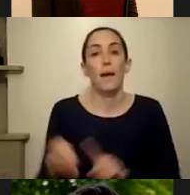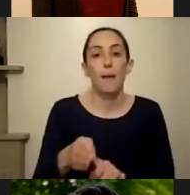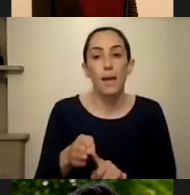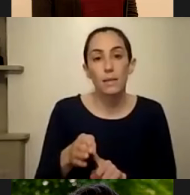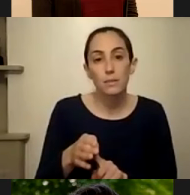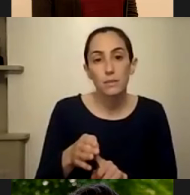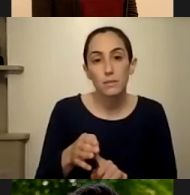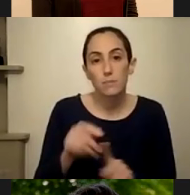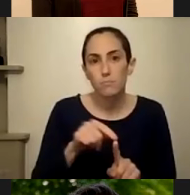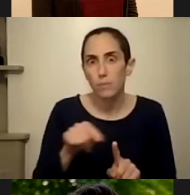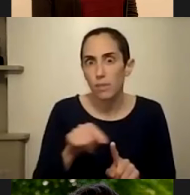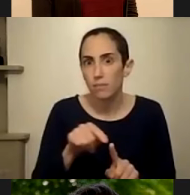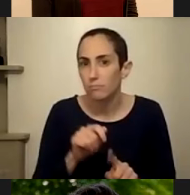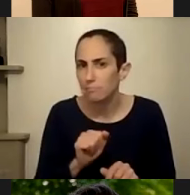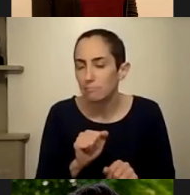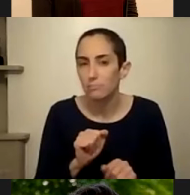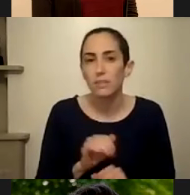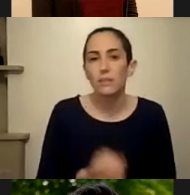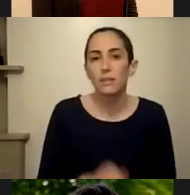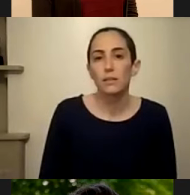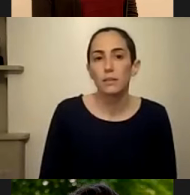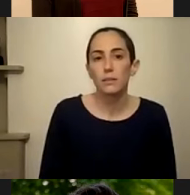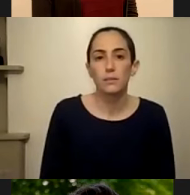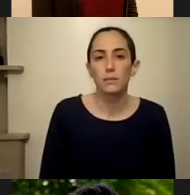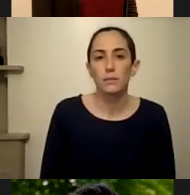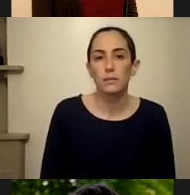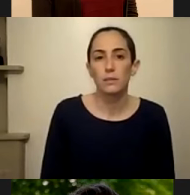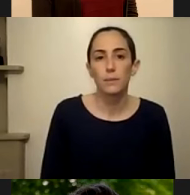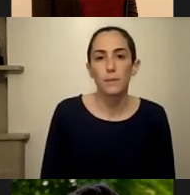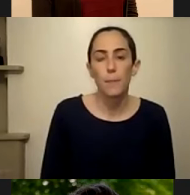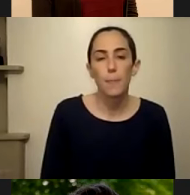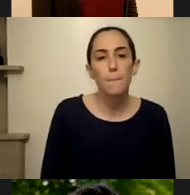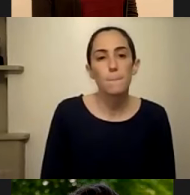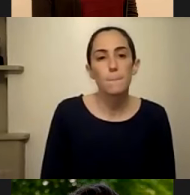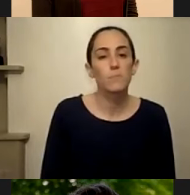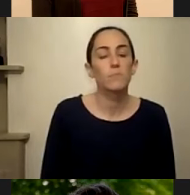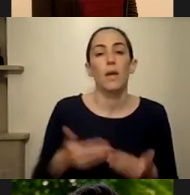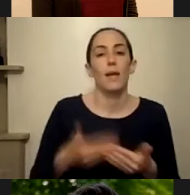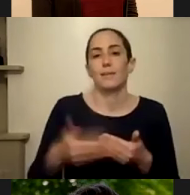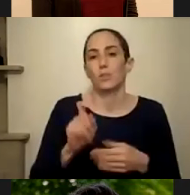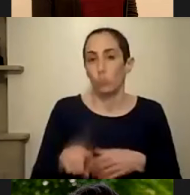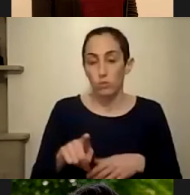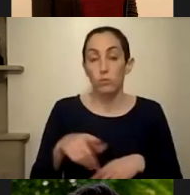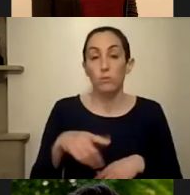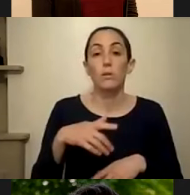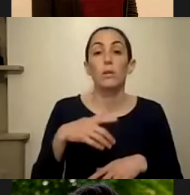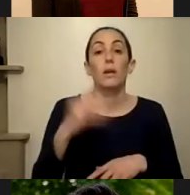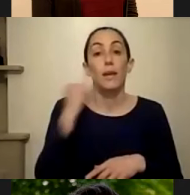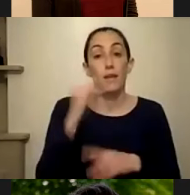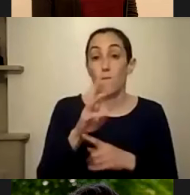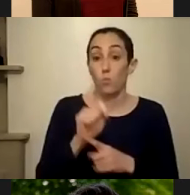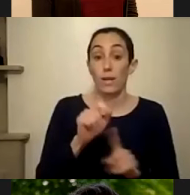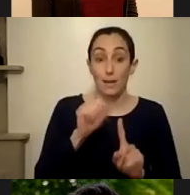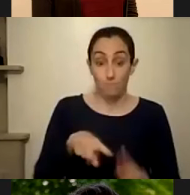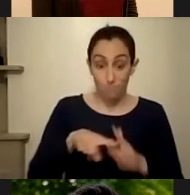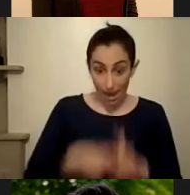So the interesting question next is, are new neurons being generated after the wind activation? So mural